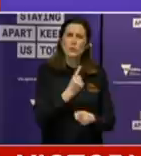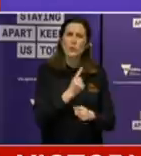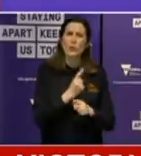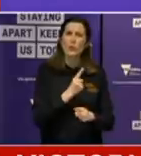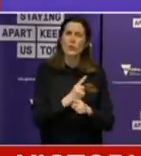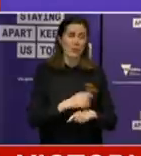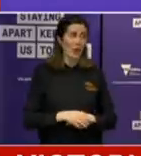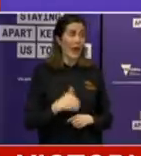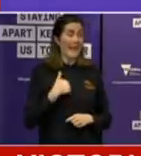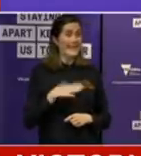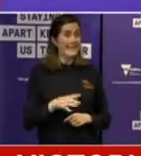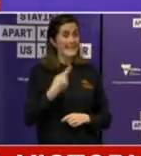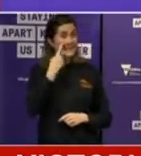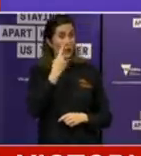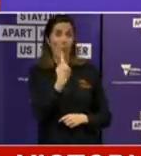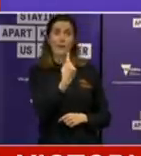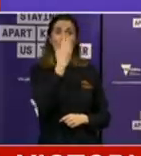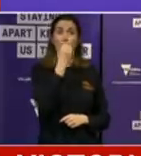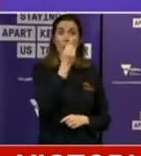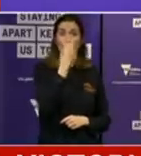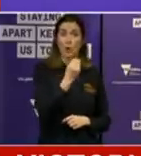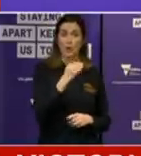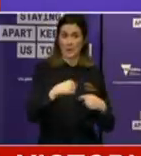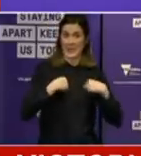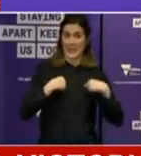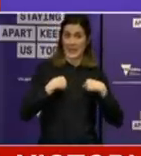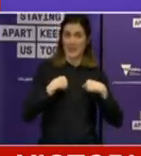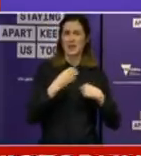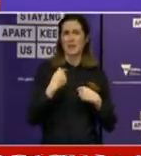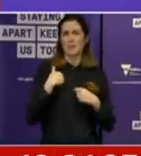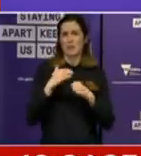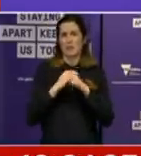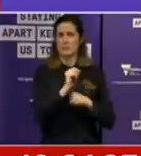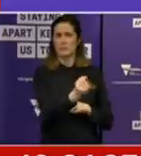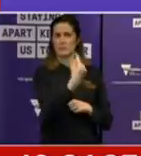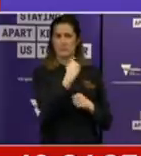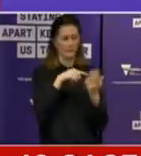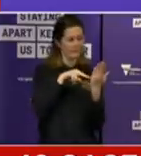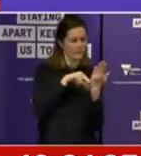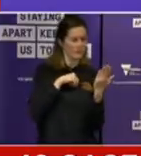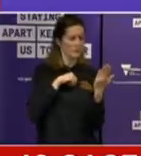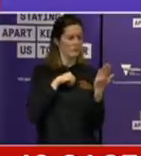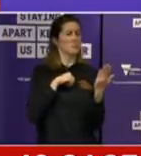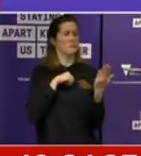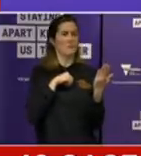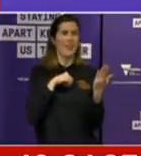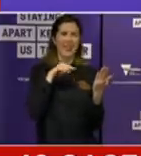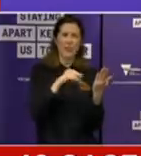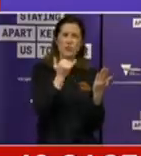that photo. That photo was sent to me by someone. That's not the front gate to that farm. I know that farm well.